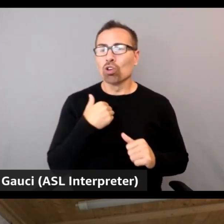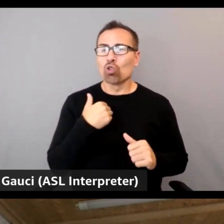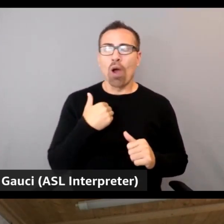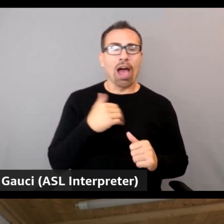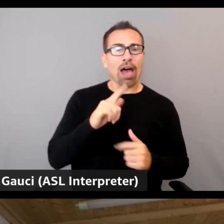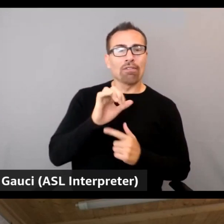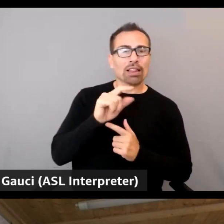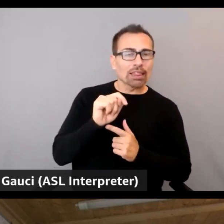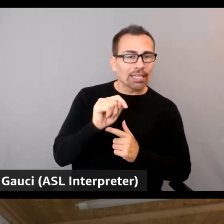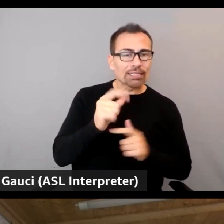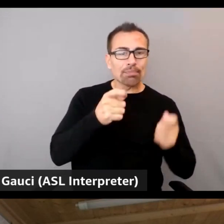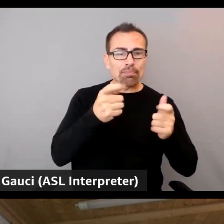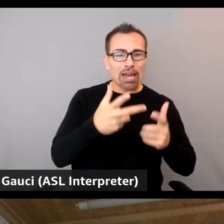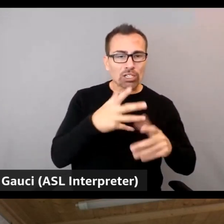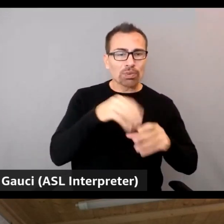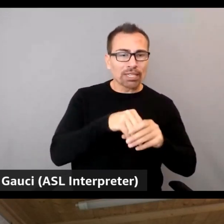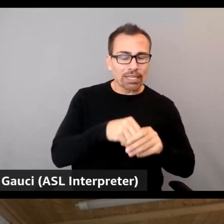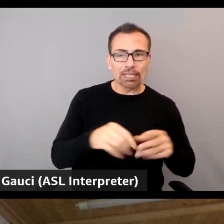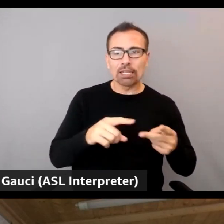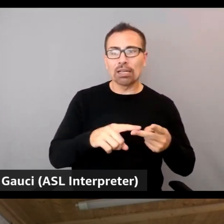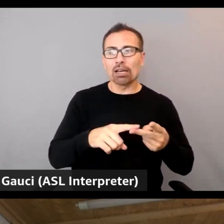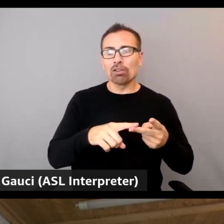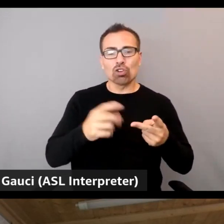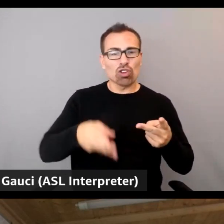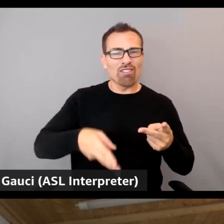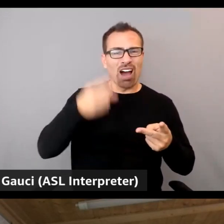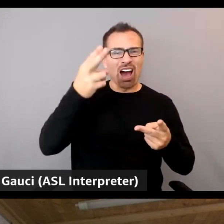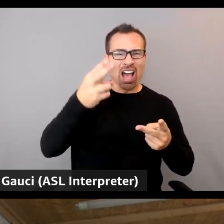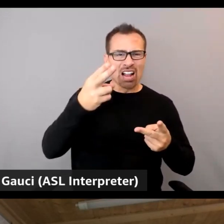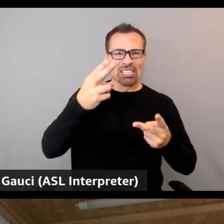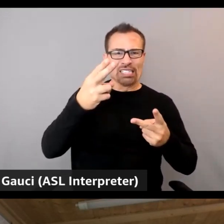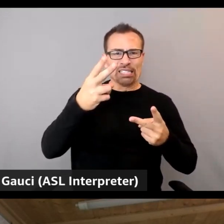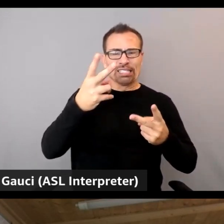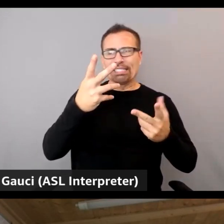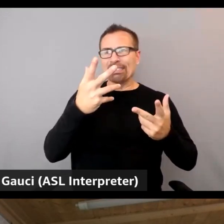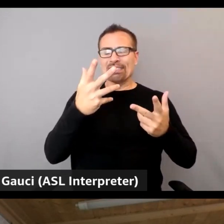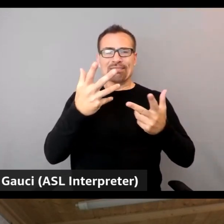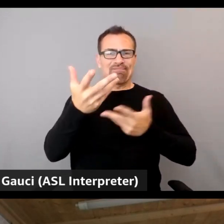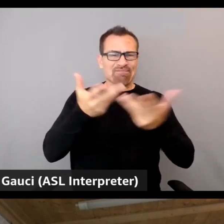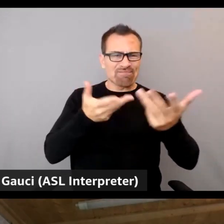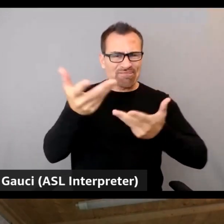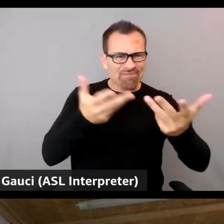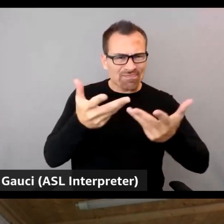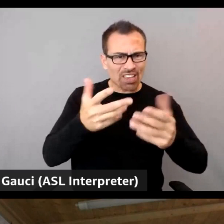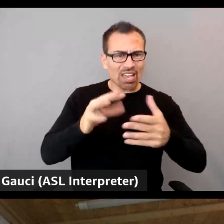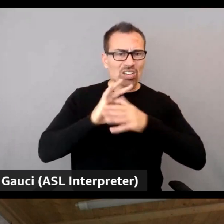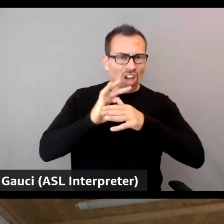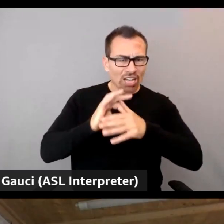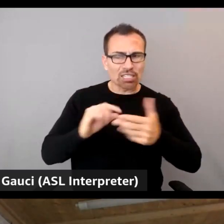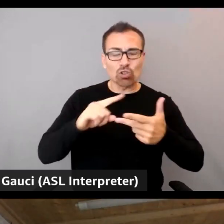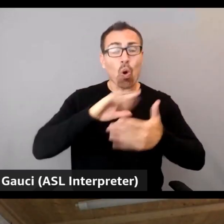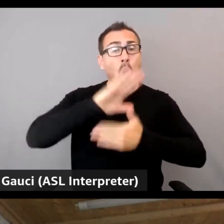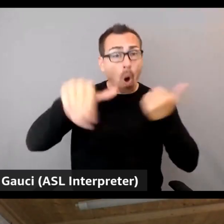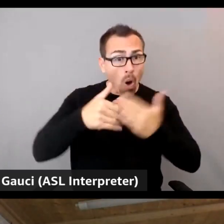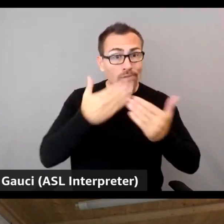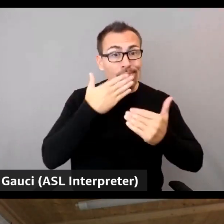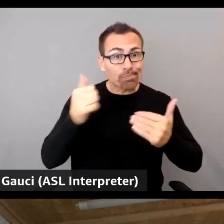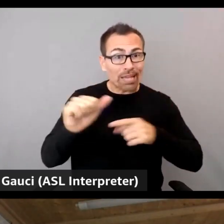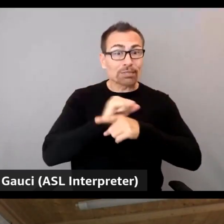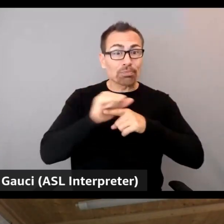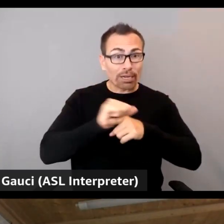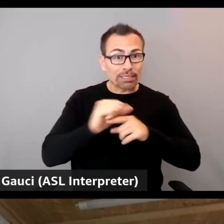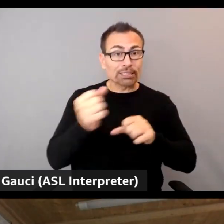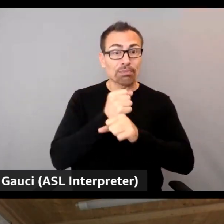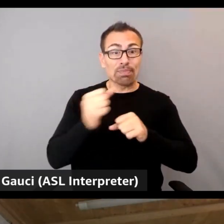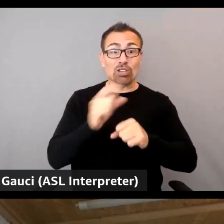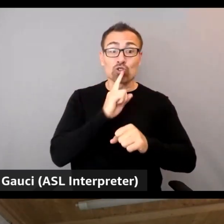management, you've highly engaged content, all those best practices that you apply to email to